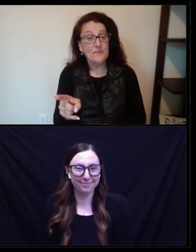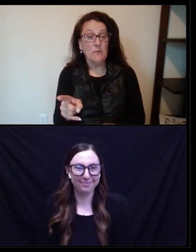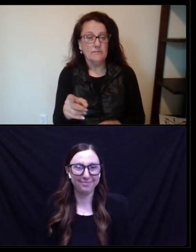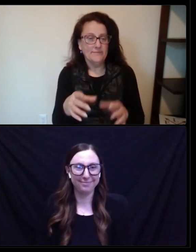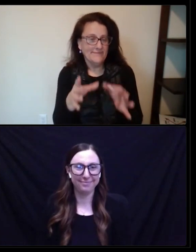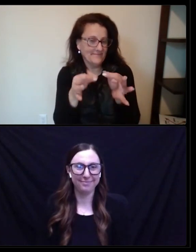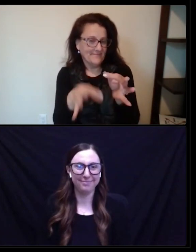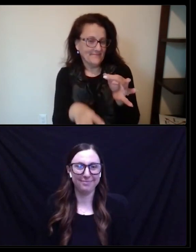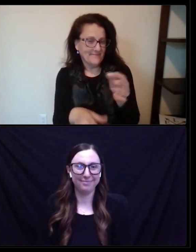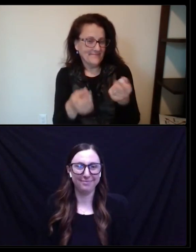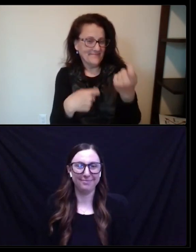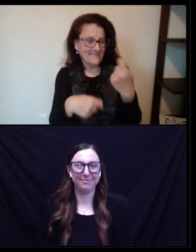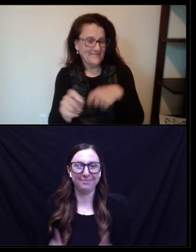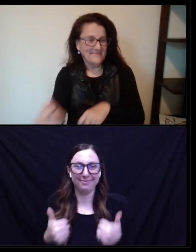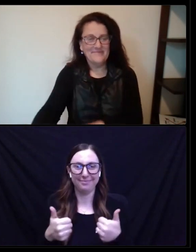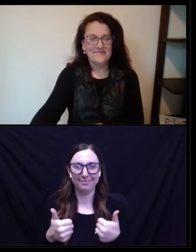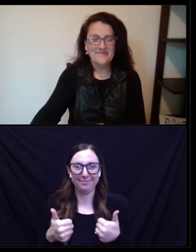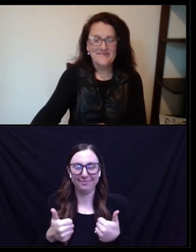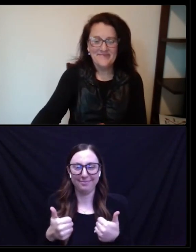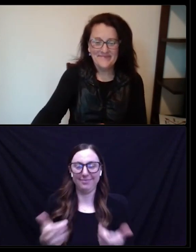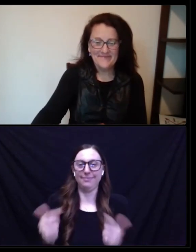Voter has a couple of options.